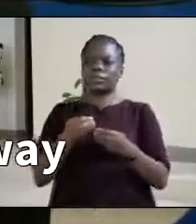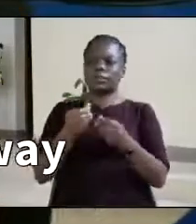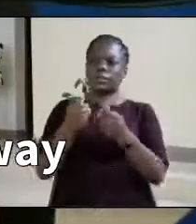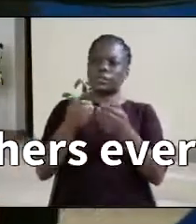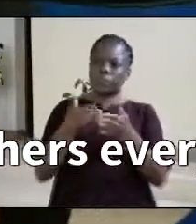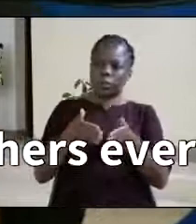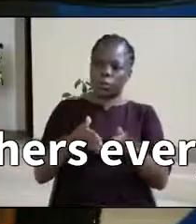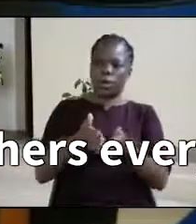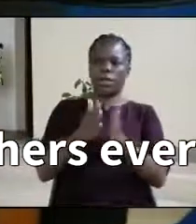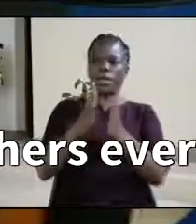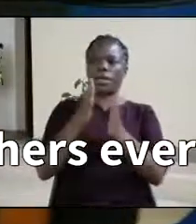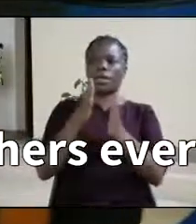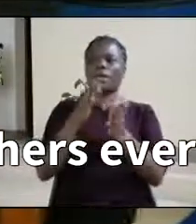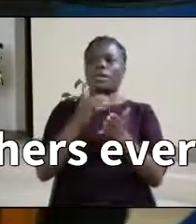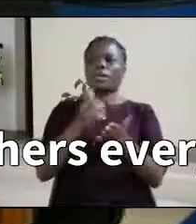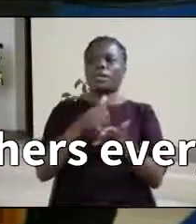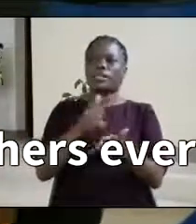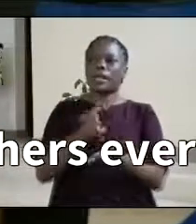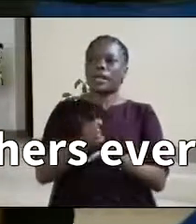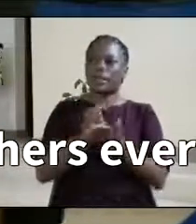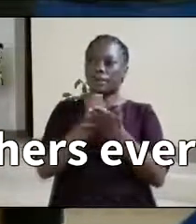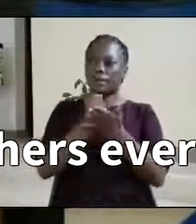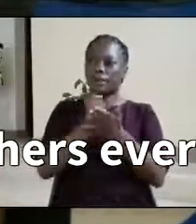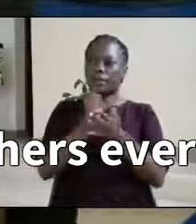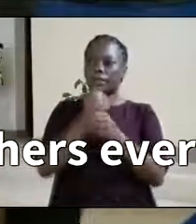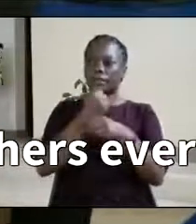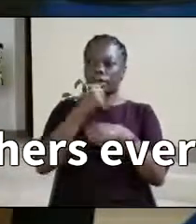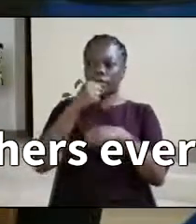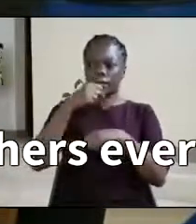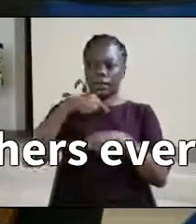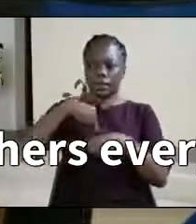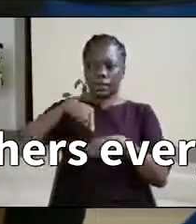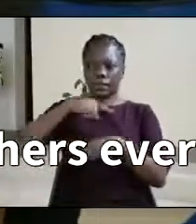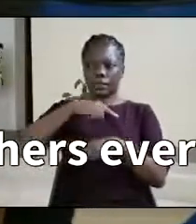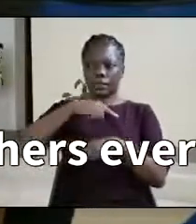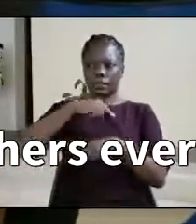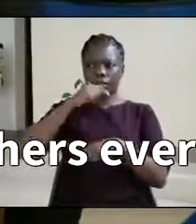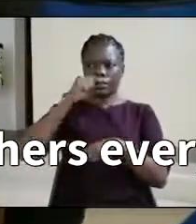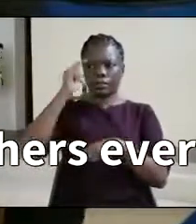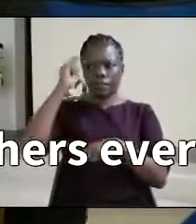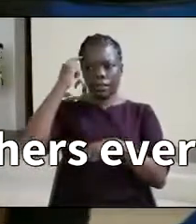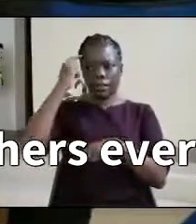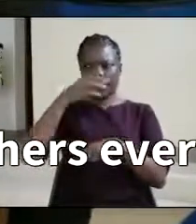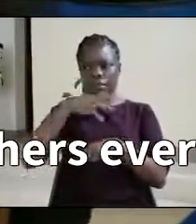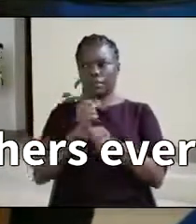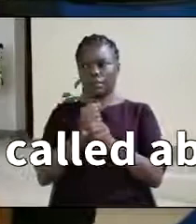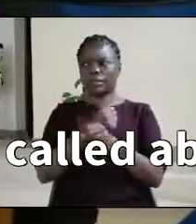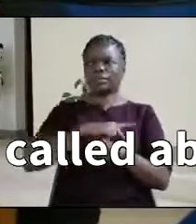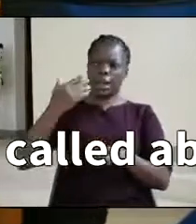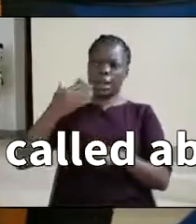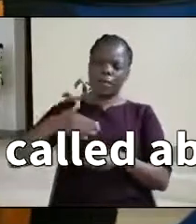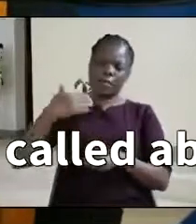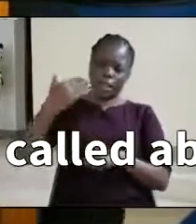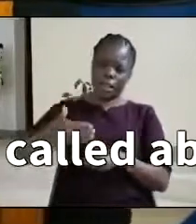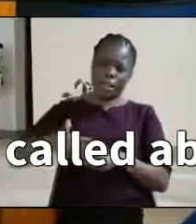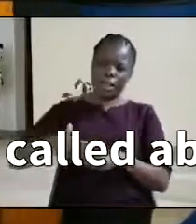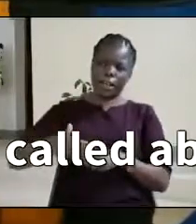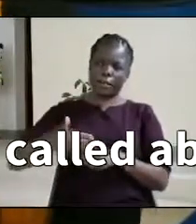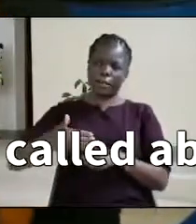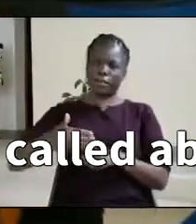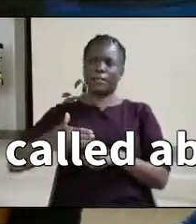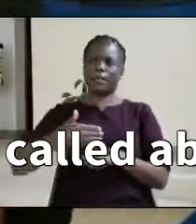smooths the way. It helps us mind, it makes us kind to others every